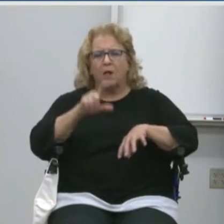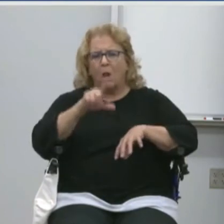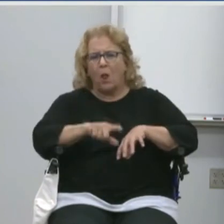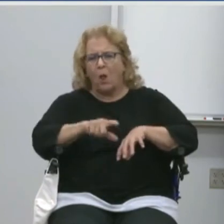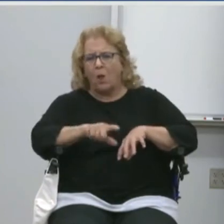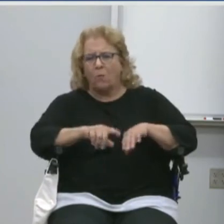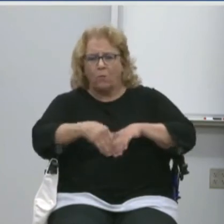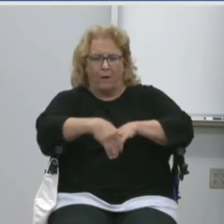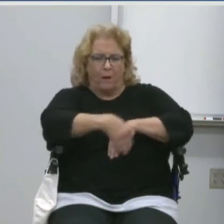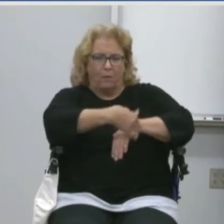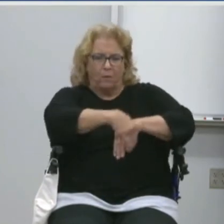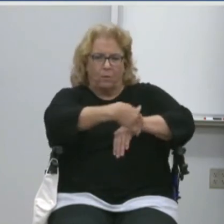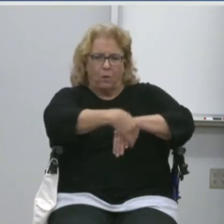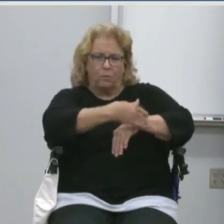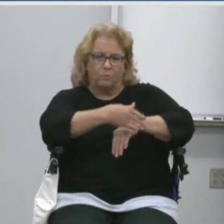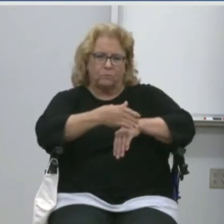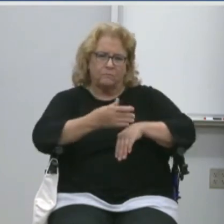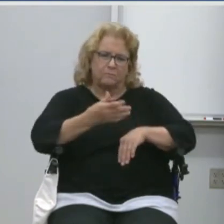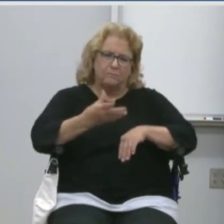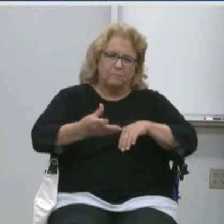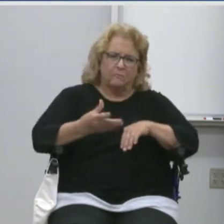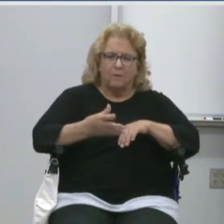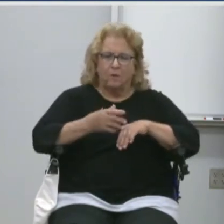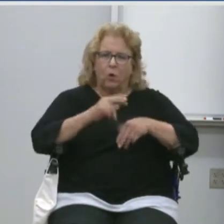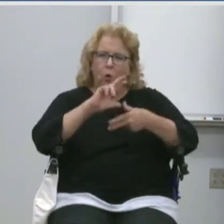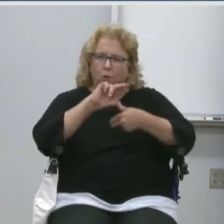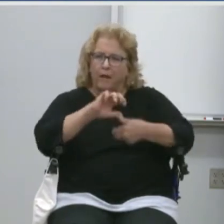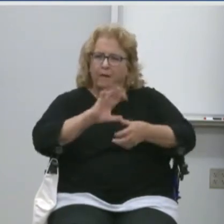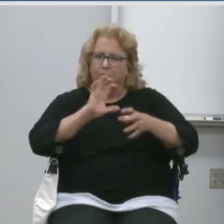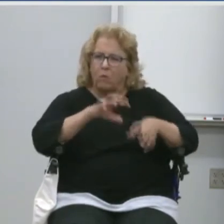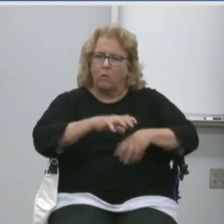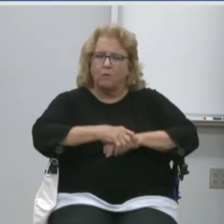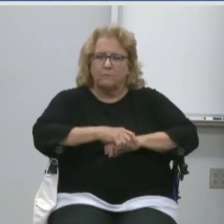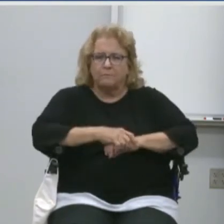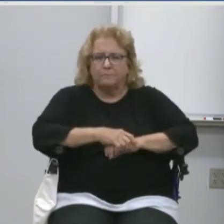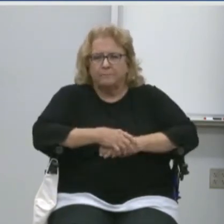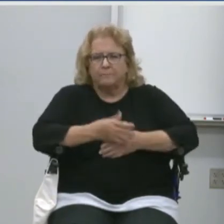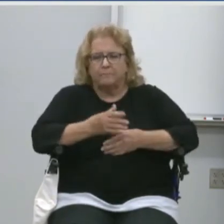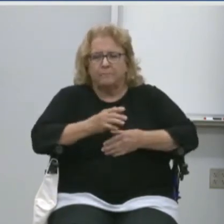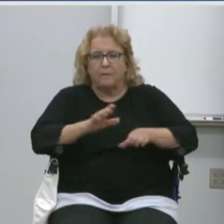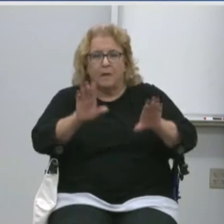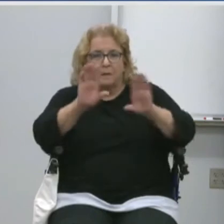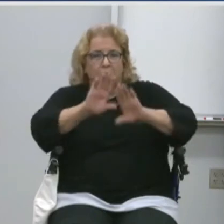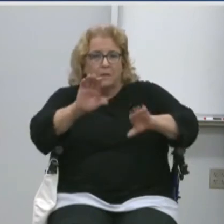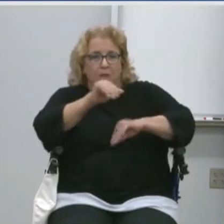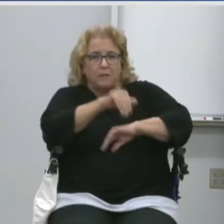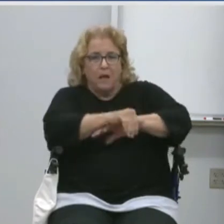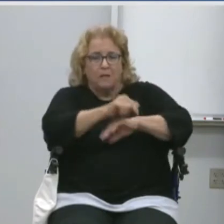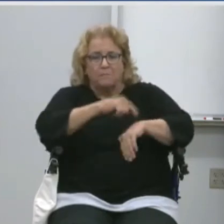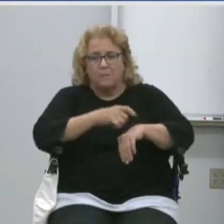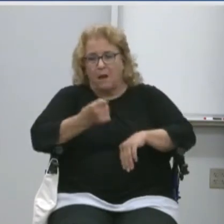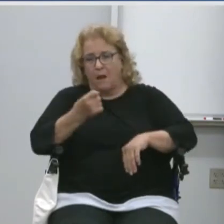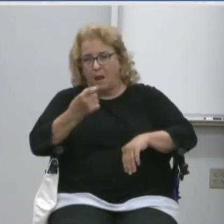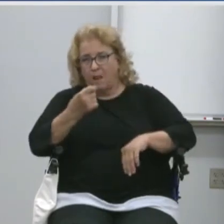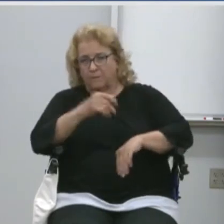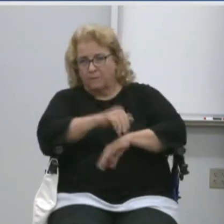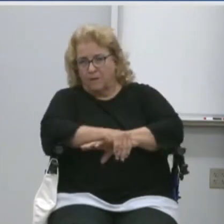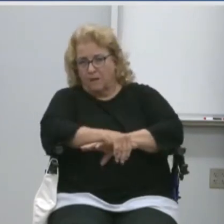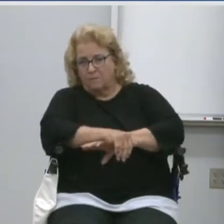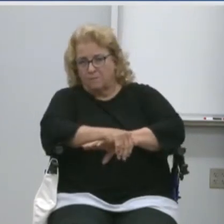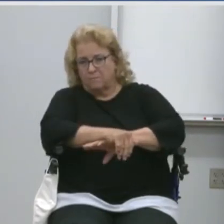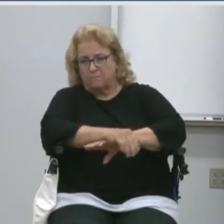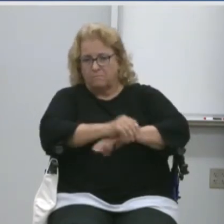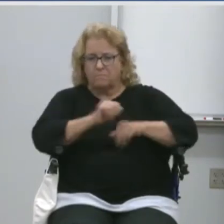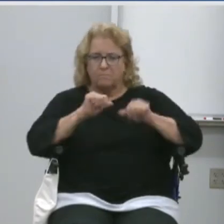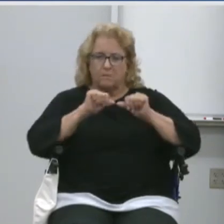right along the coast, and that's anticipated to occur literally Sunday night around 11 p.m., and that'll last